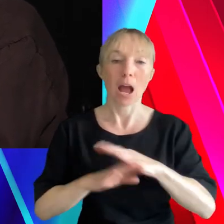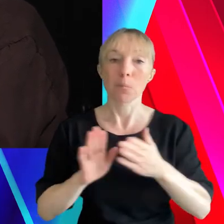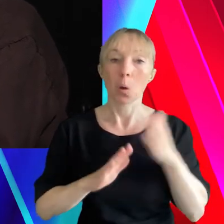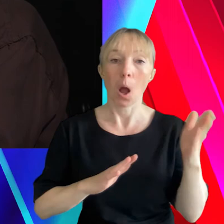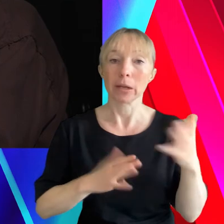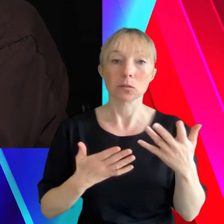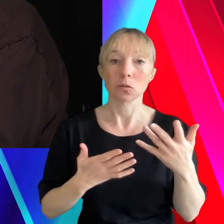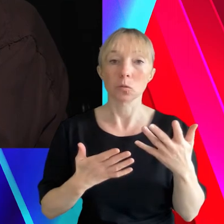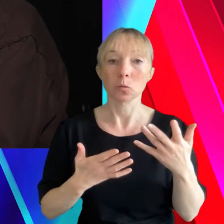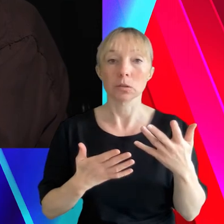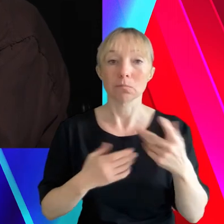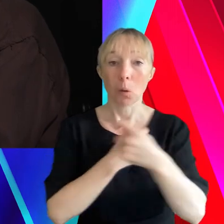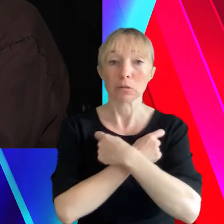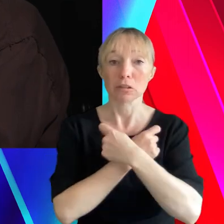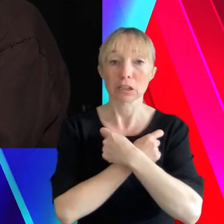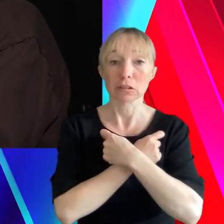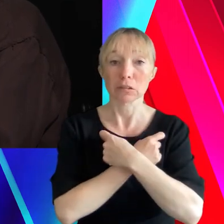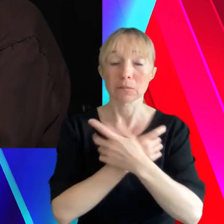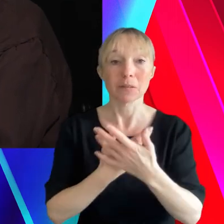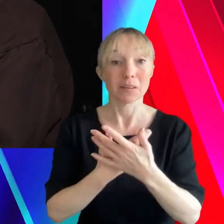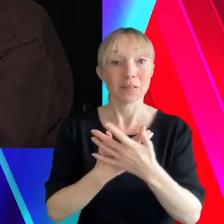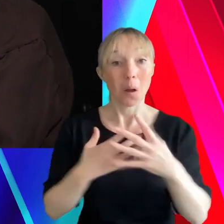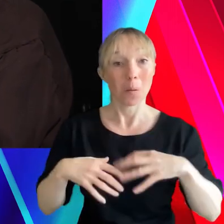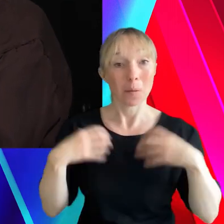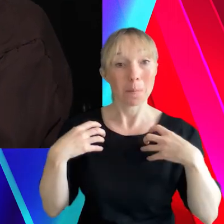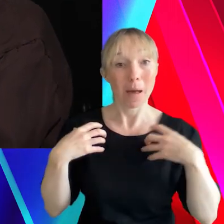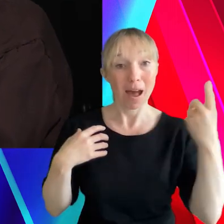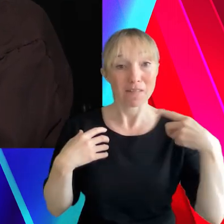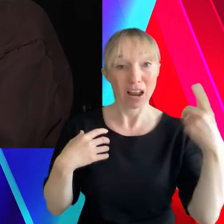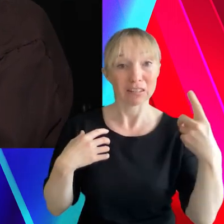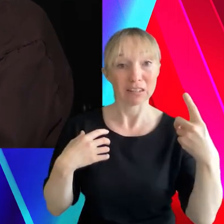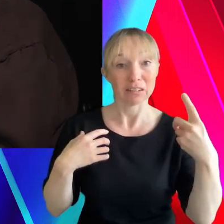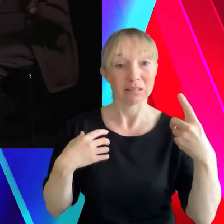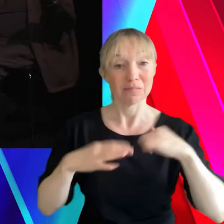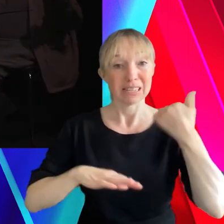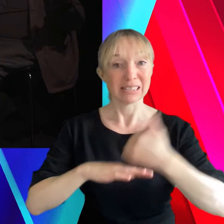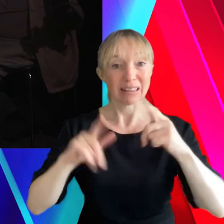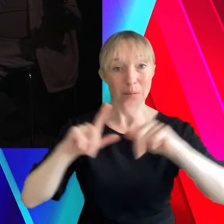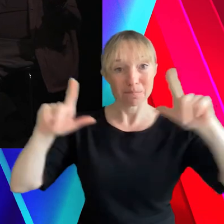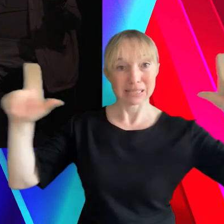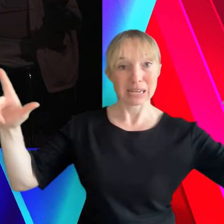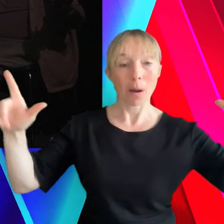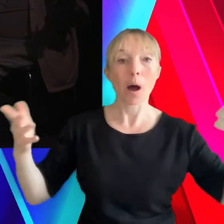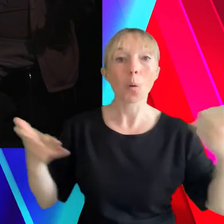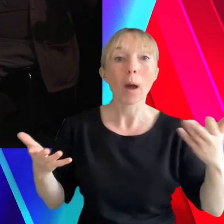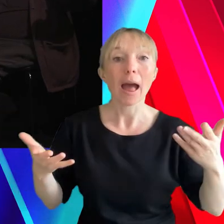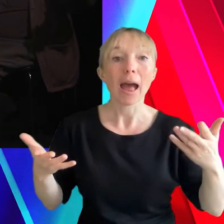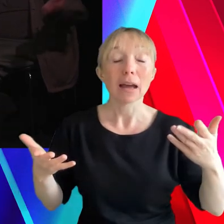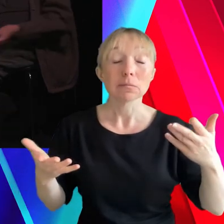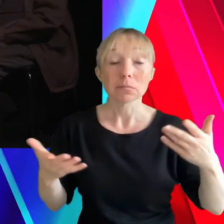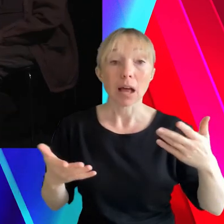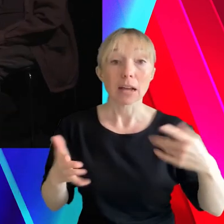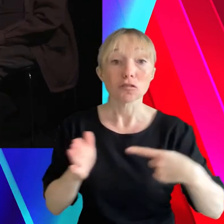London screened it in Trafalgar Square, and it was a very big turnout. Was anybody here, there? Yes,